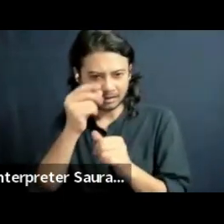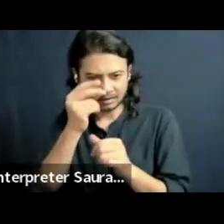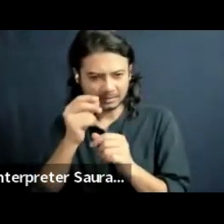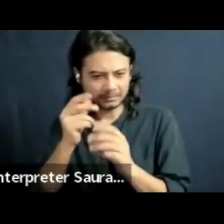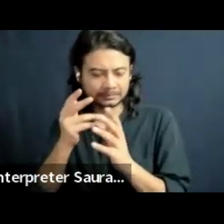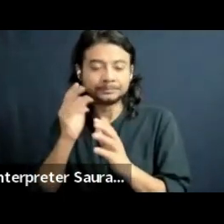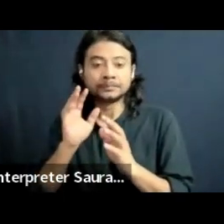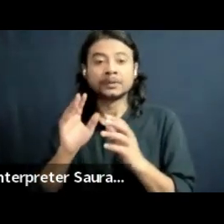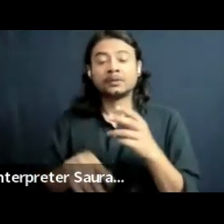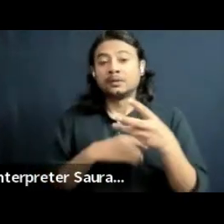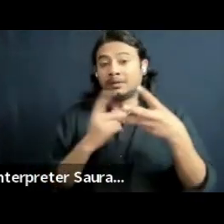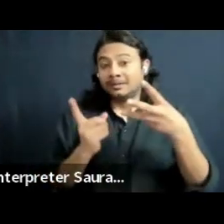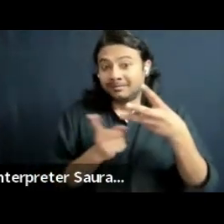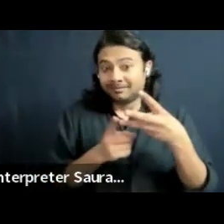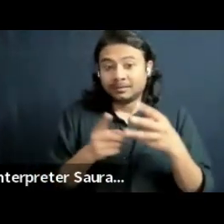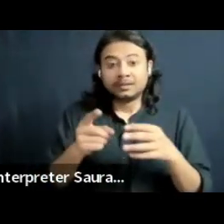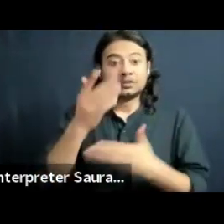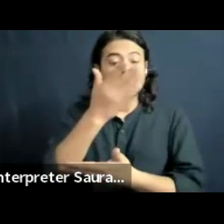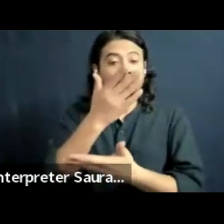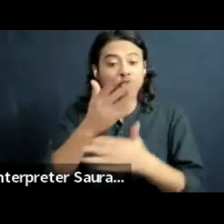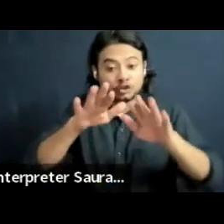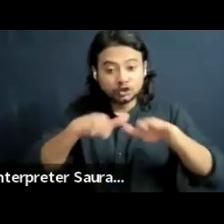protection and care for children with disability,